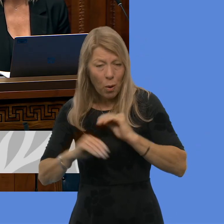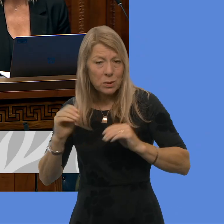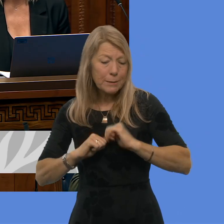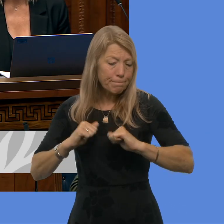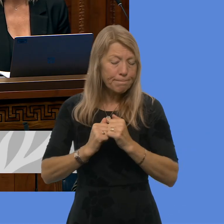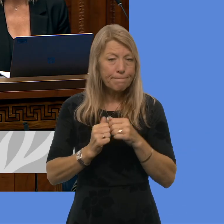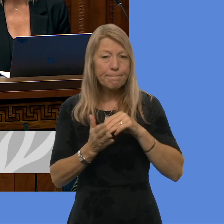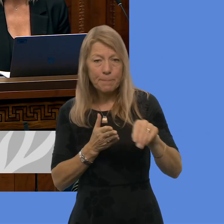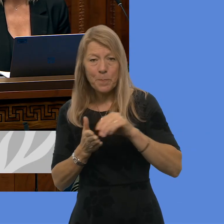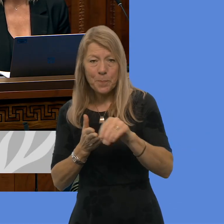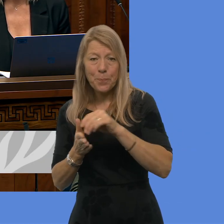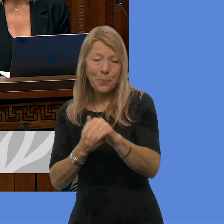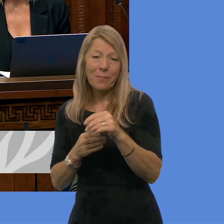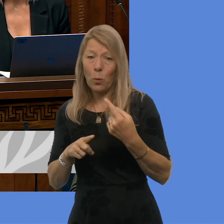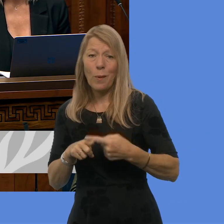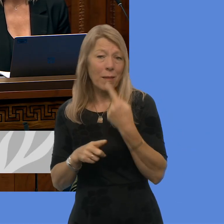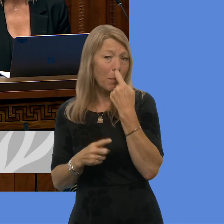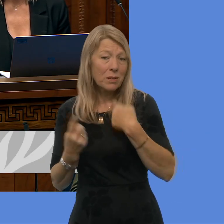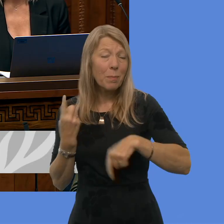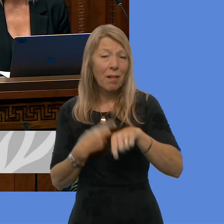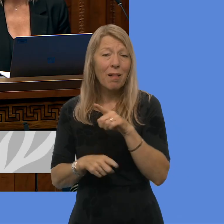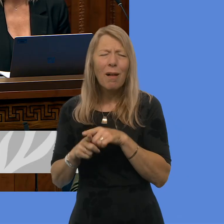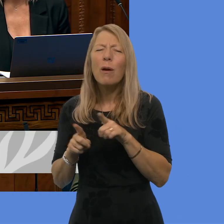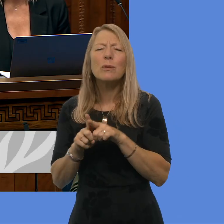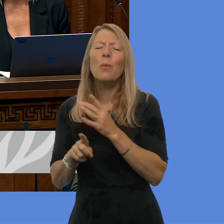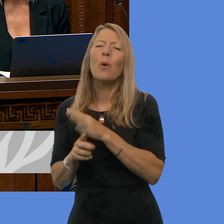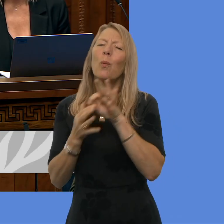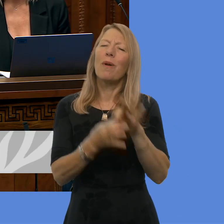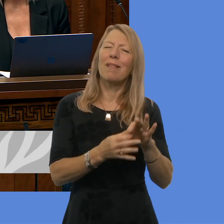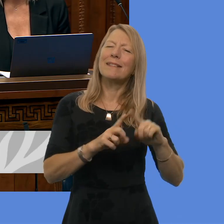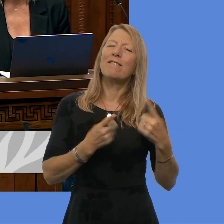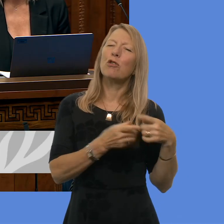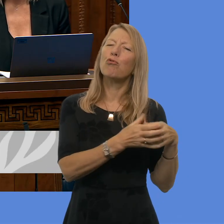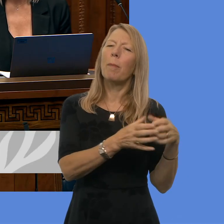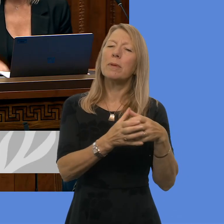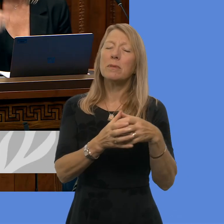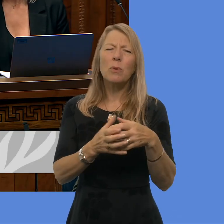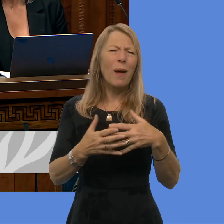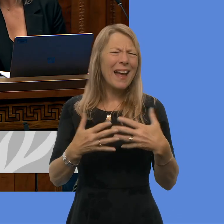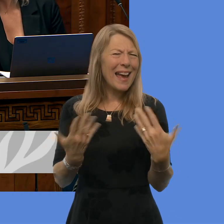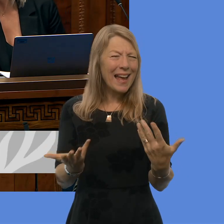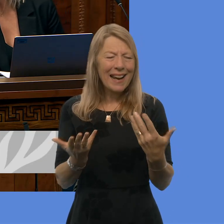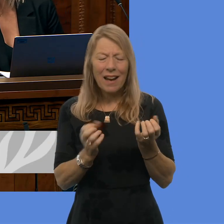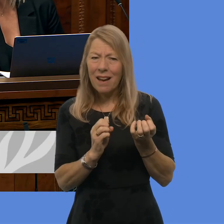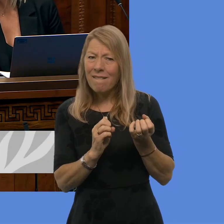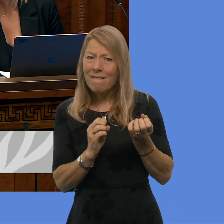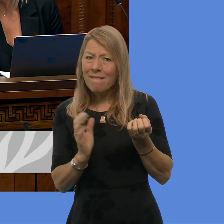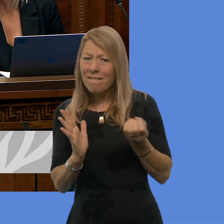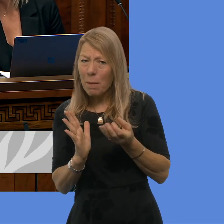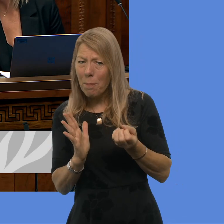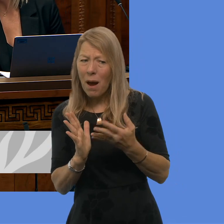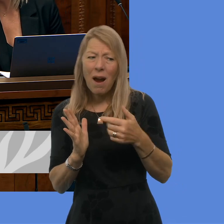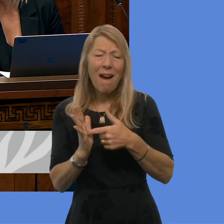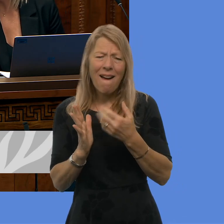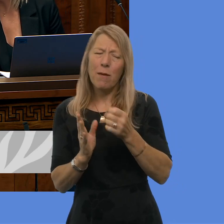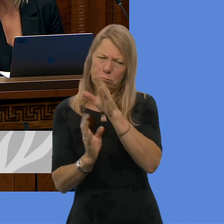with the representative groups also to ensure that the feedback that is taken on board in terms of any issues that may be arrived at. In